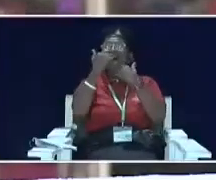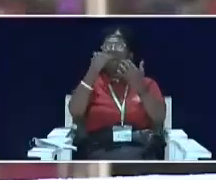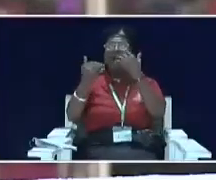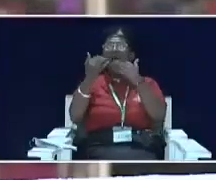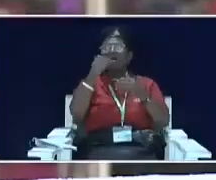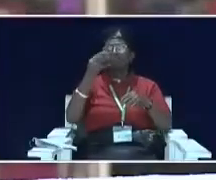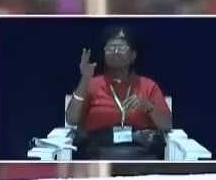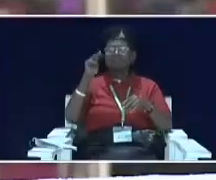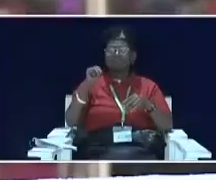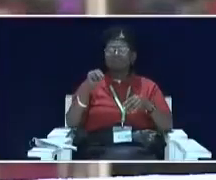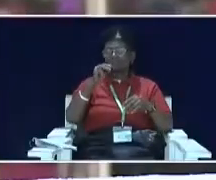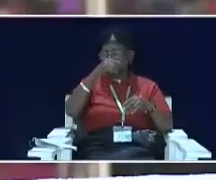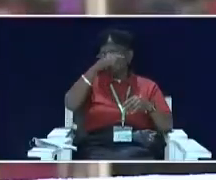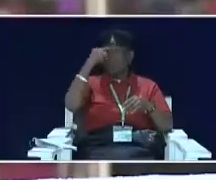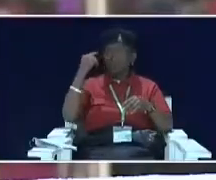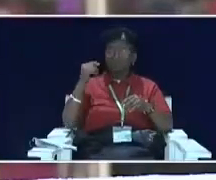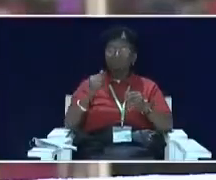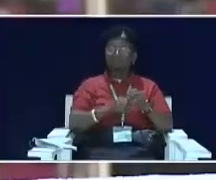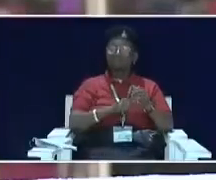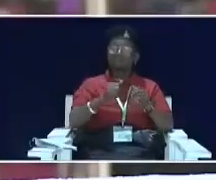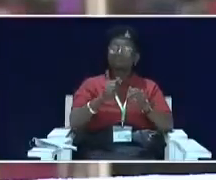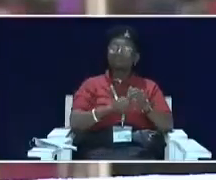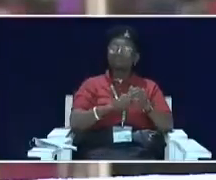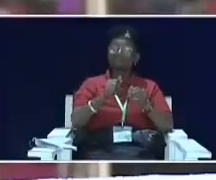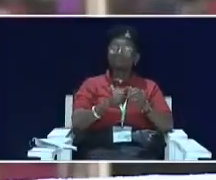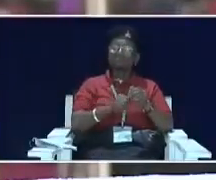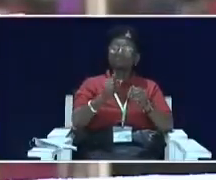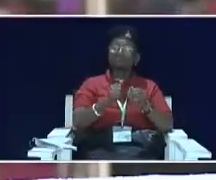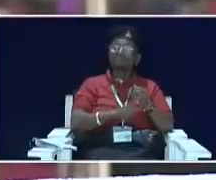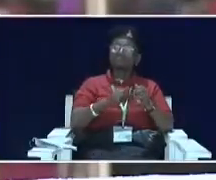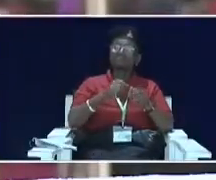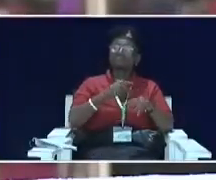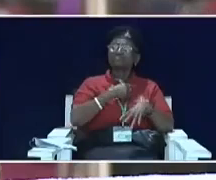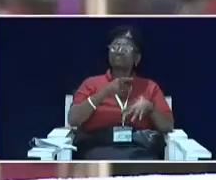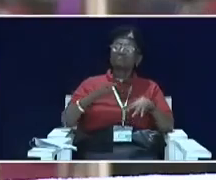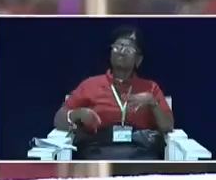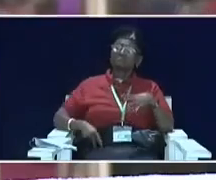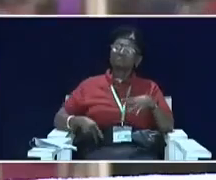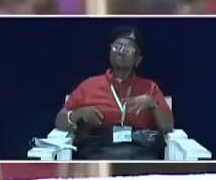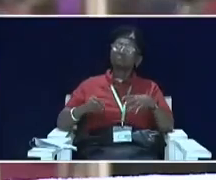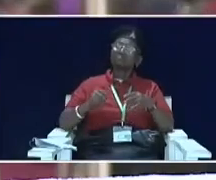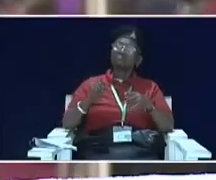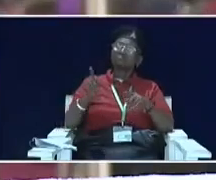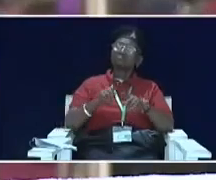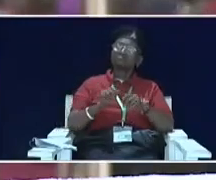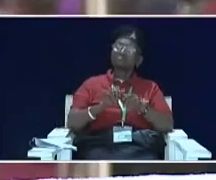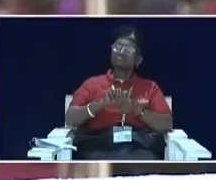every traditional rule, as far as God is concerned, they are anointed of God.